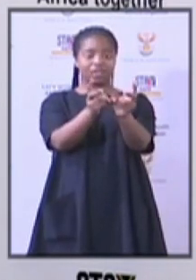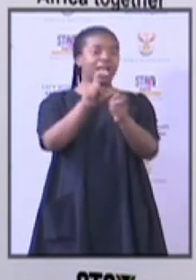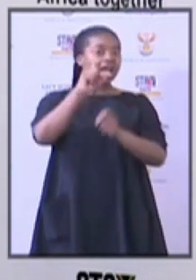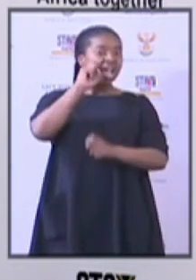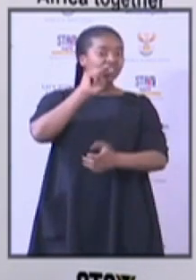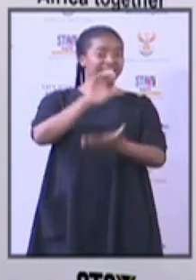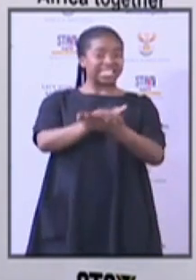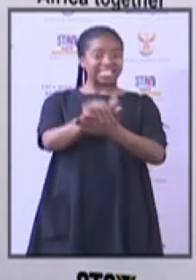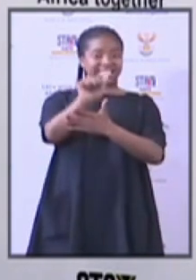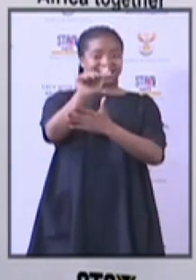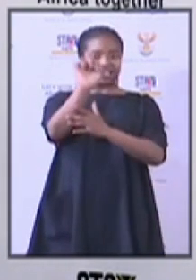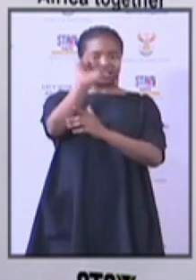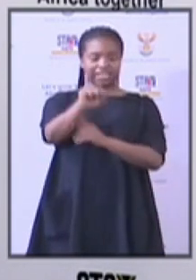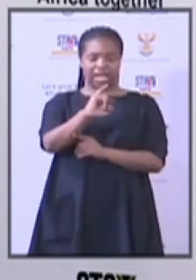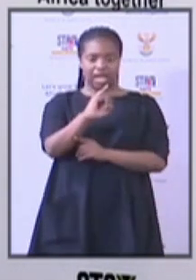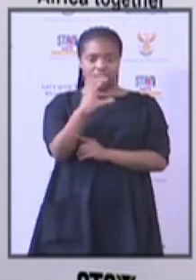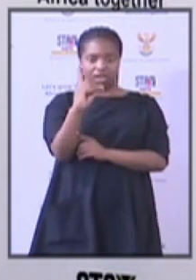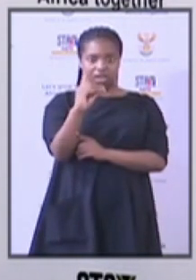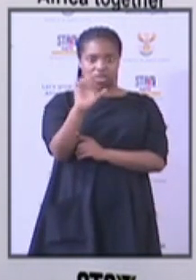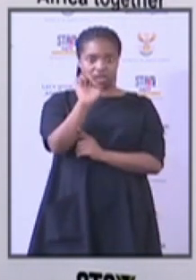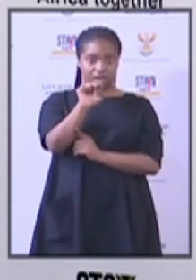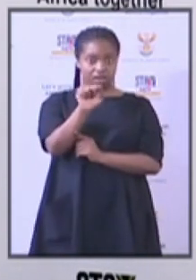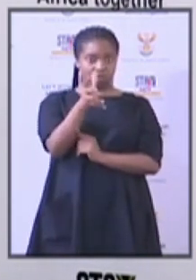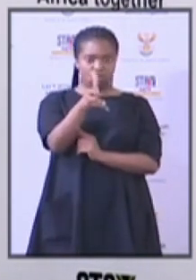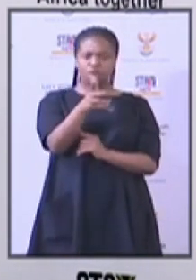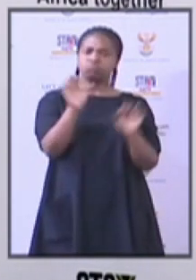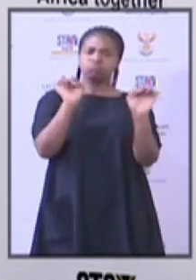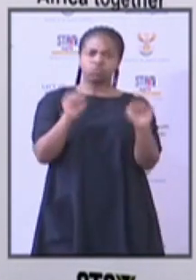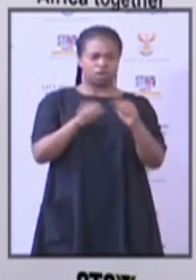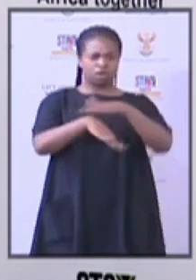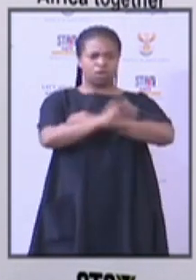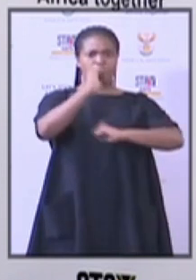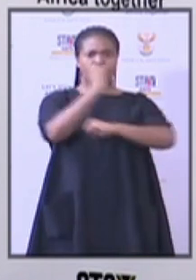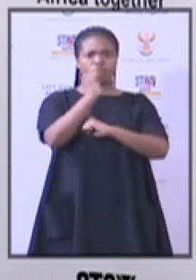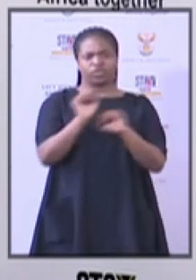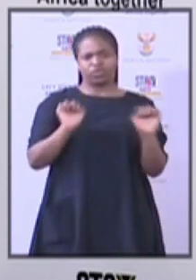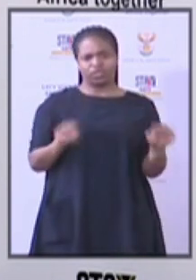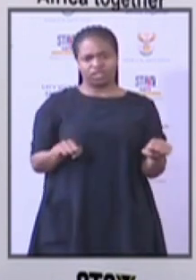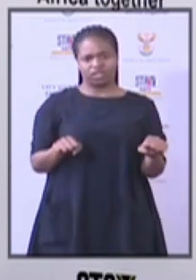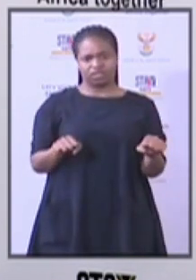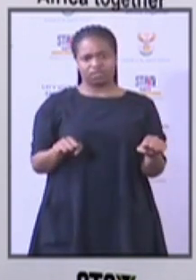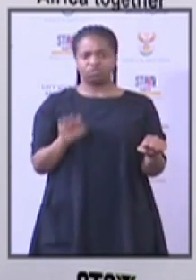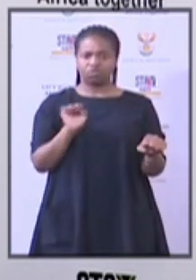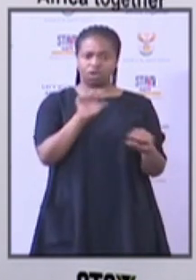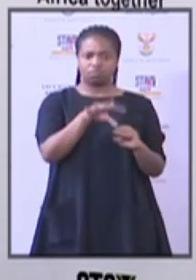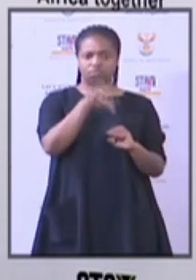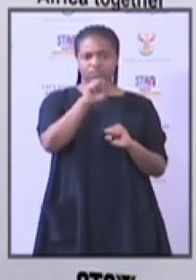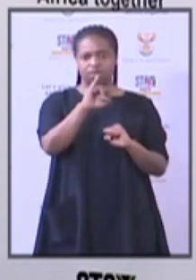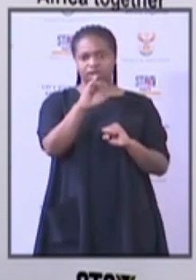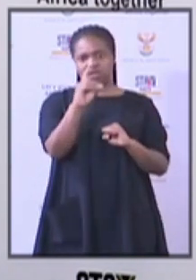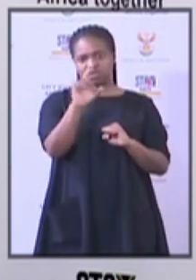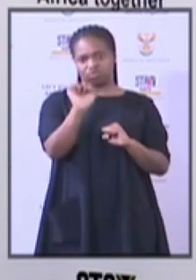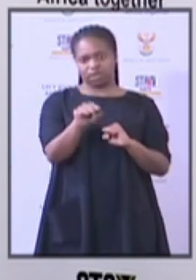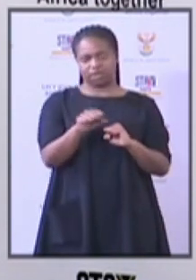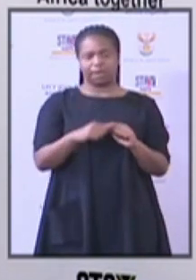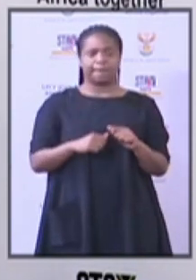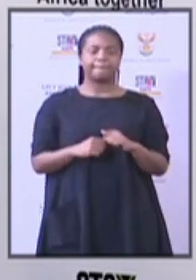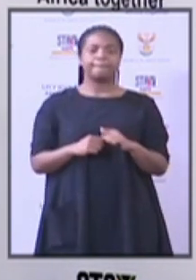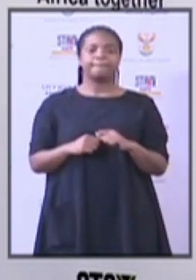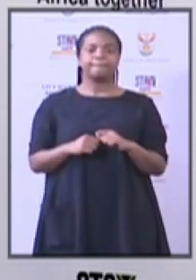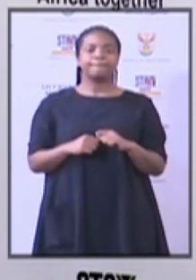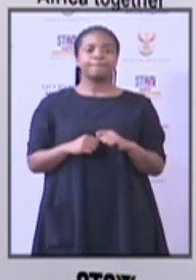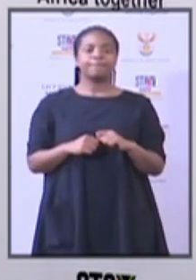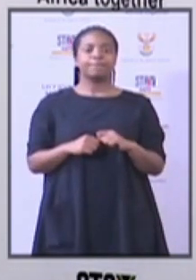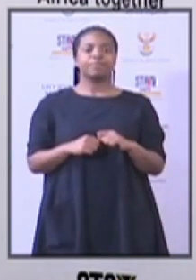16, and the white ID. So all those are allowed to go to our offices to take the ID. Bana ba